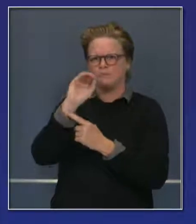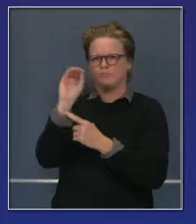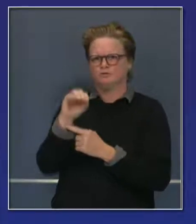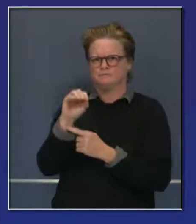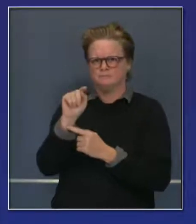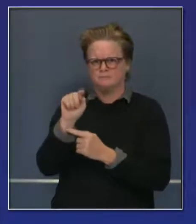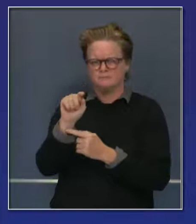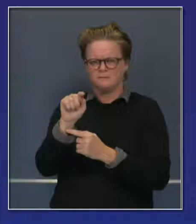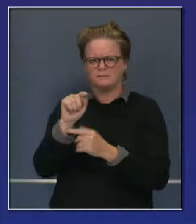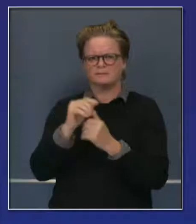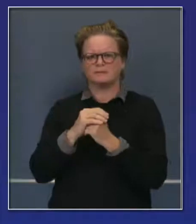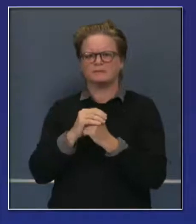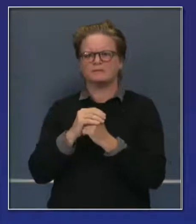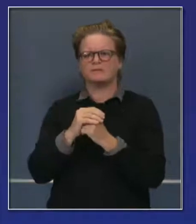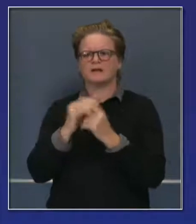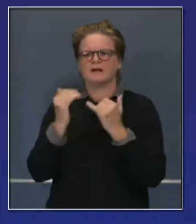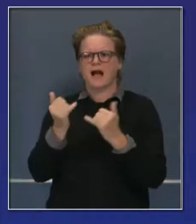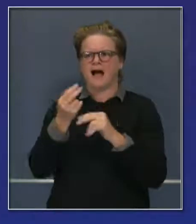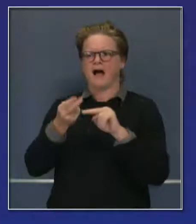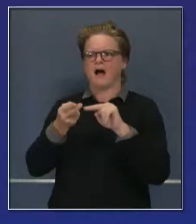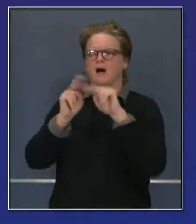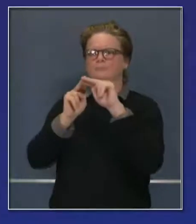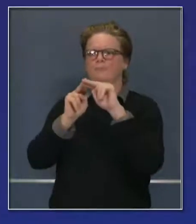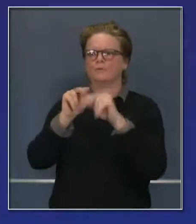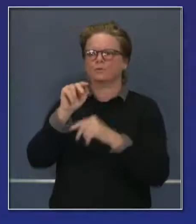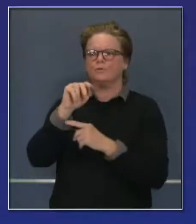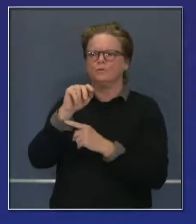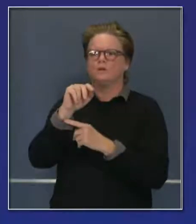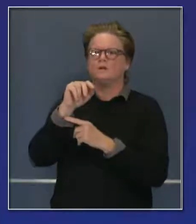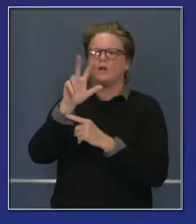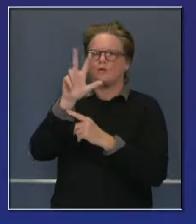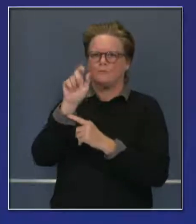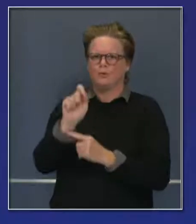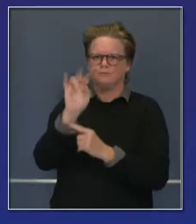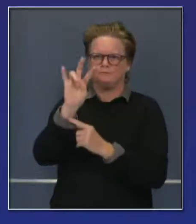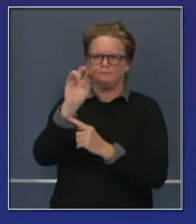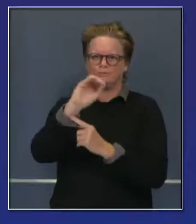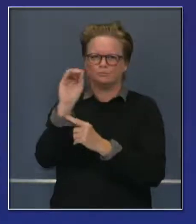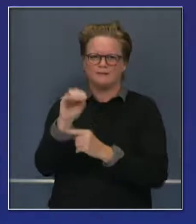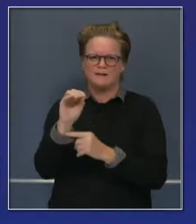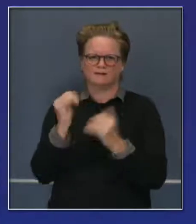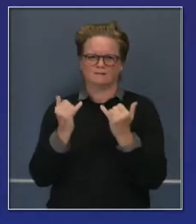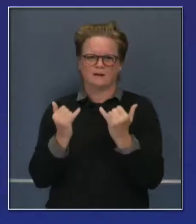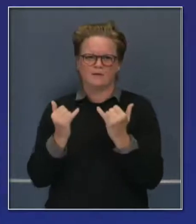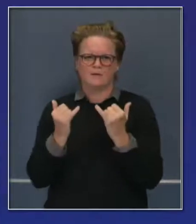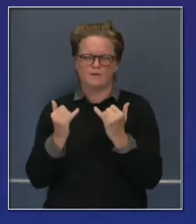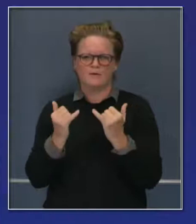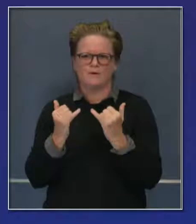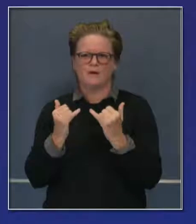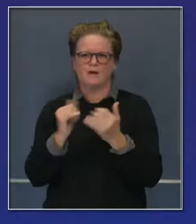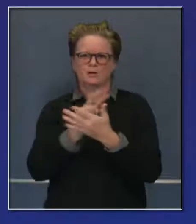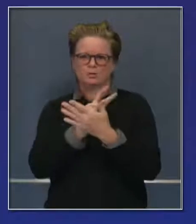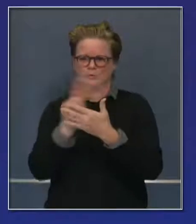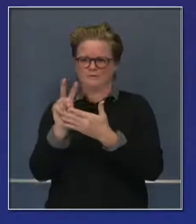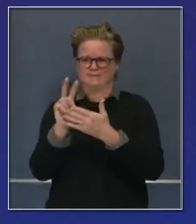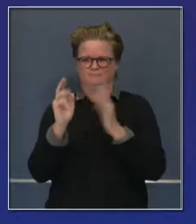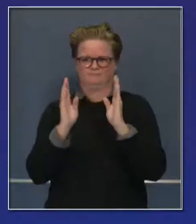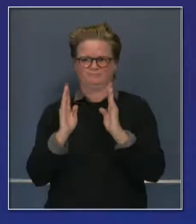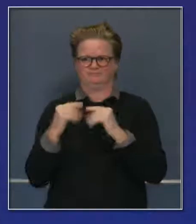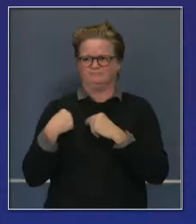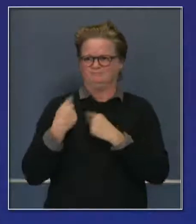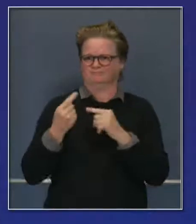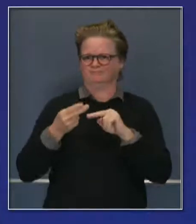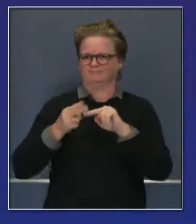this information, now at 3.7%. In the last 3+ weeks, we've started to see not just